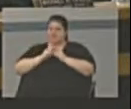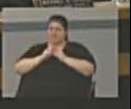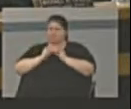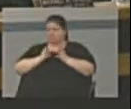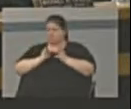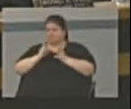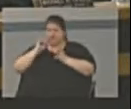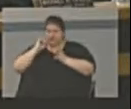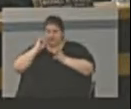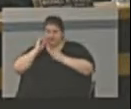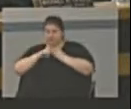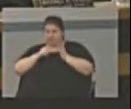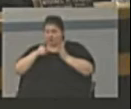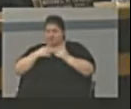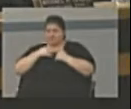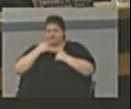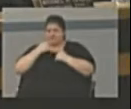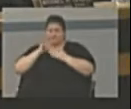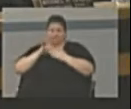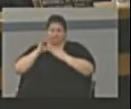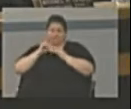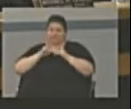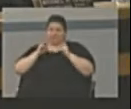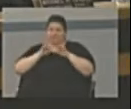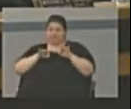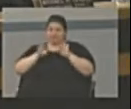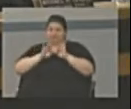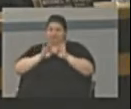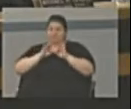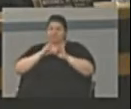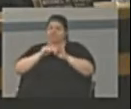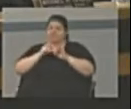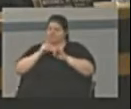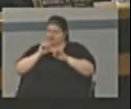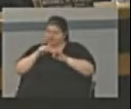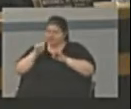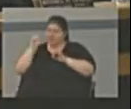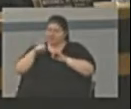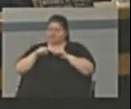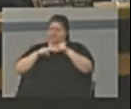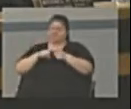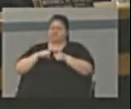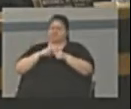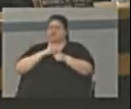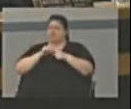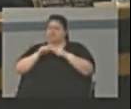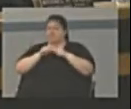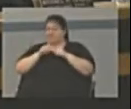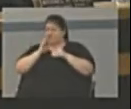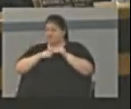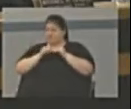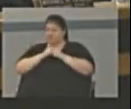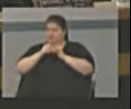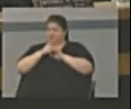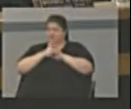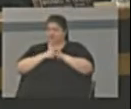hear what you have to say. I think Absolutely. That'd be very important. Absolutely. And we were thinking, you know, once we finish our policy papers, it might be nice to give them something